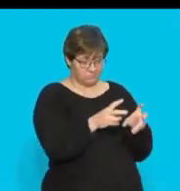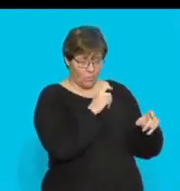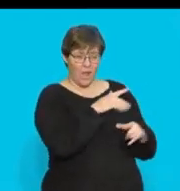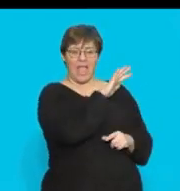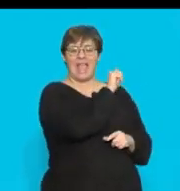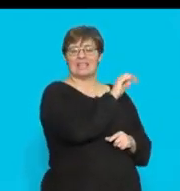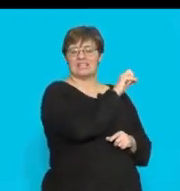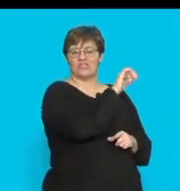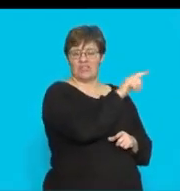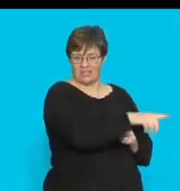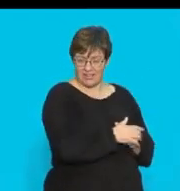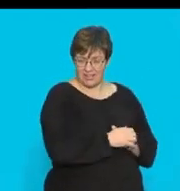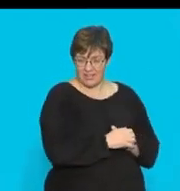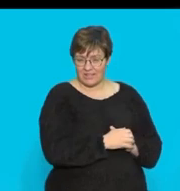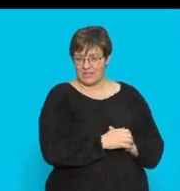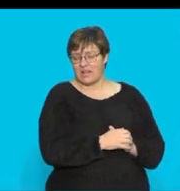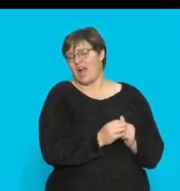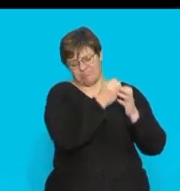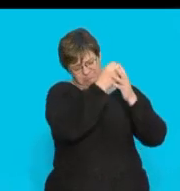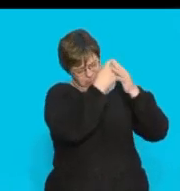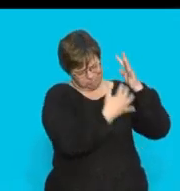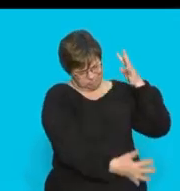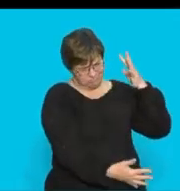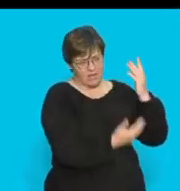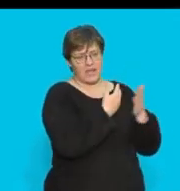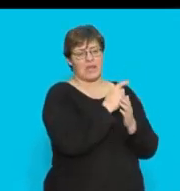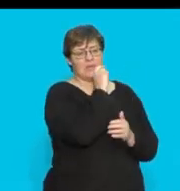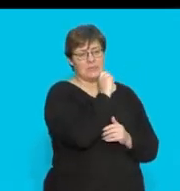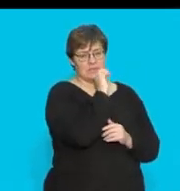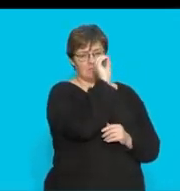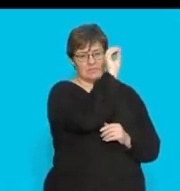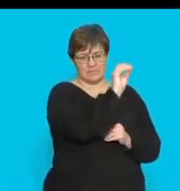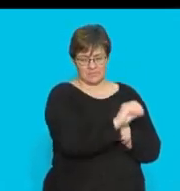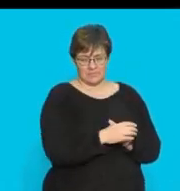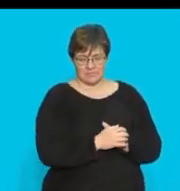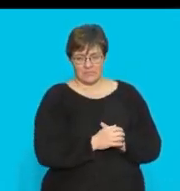quickly. There was a whole lot that you could have used there and give